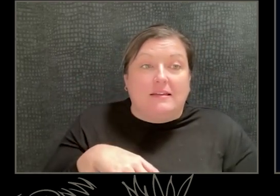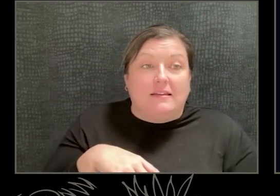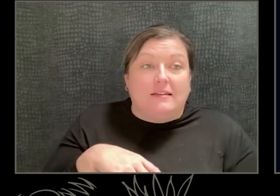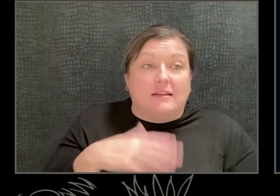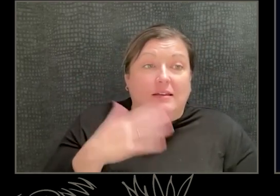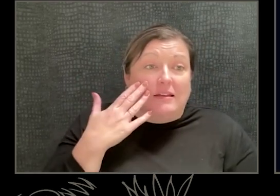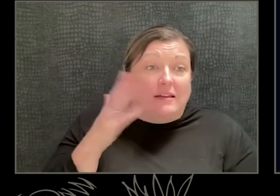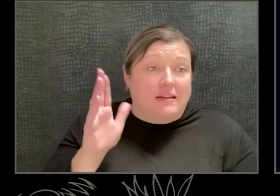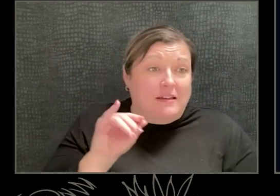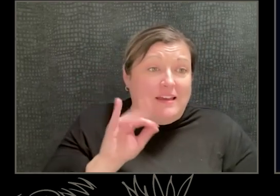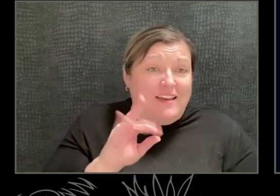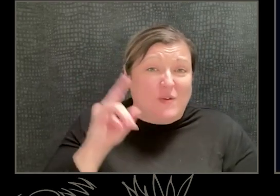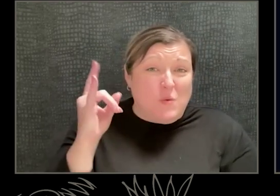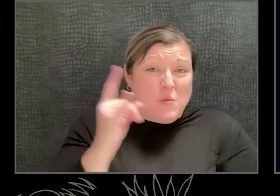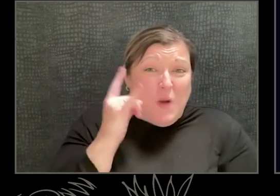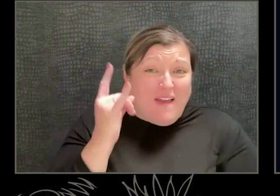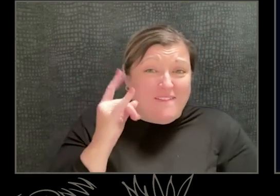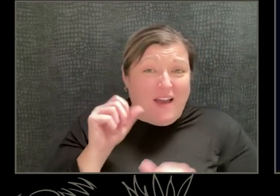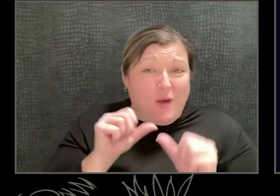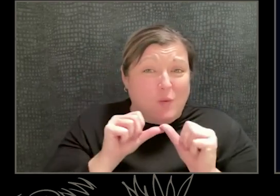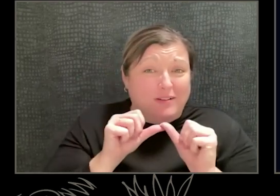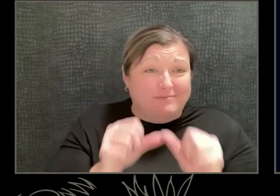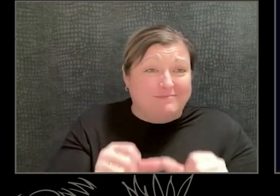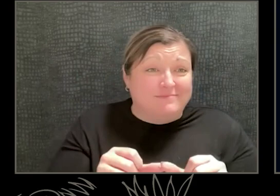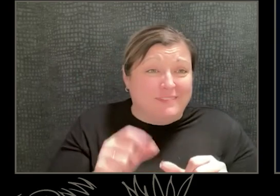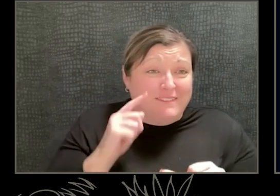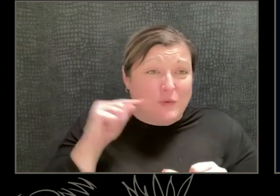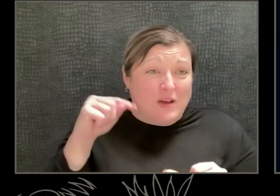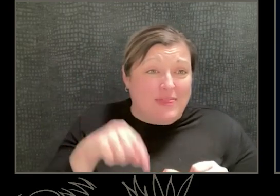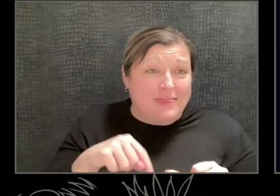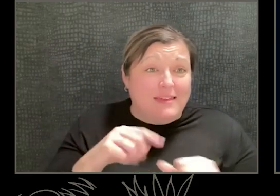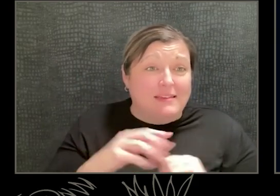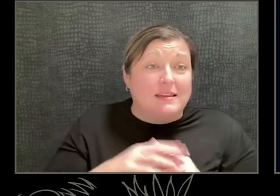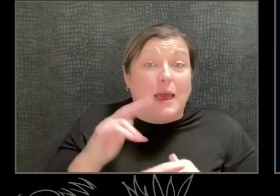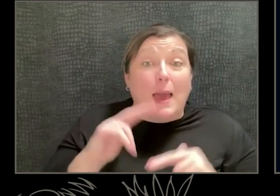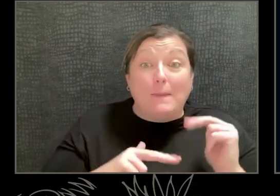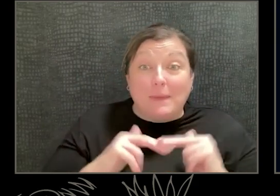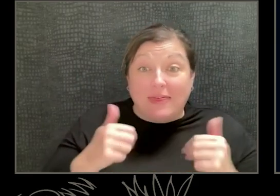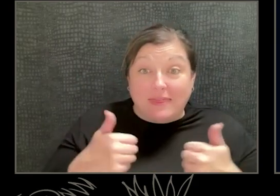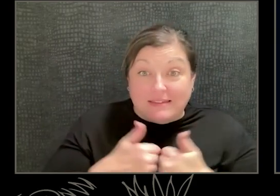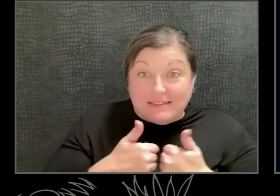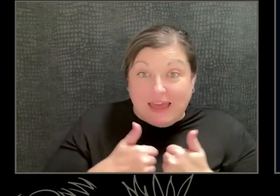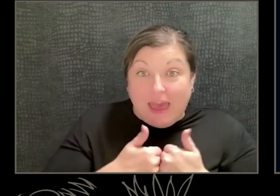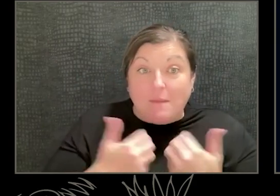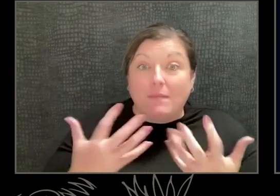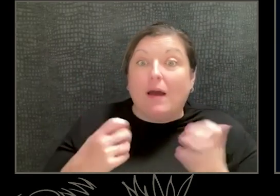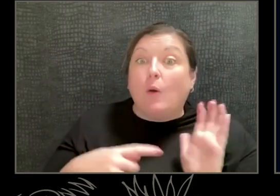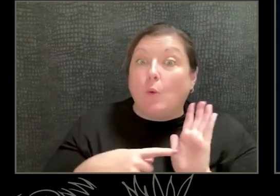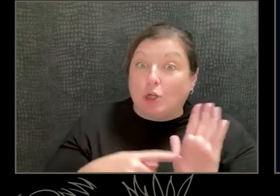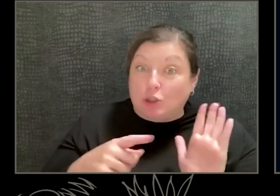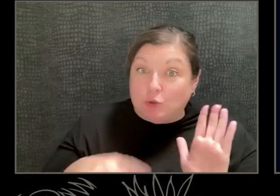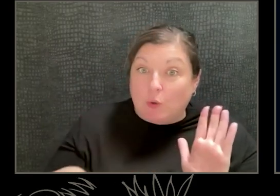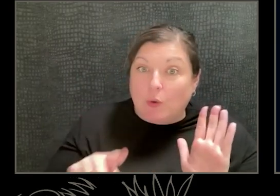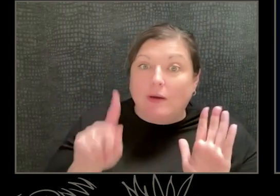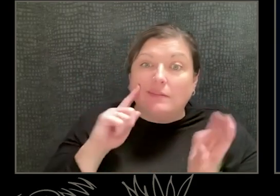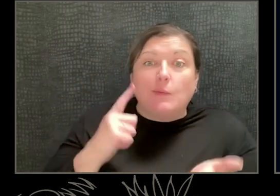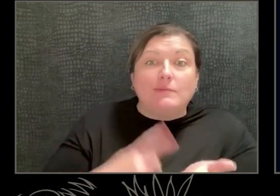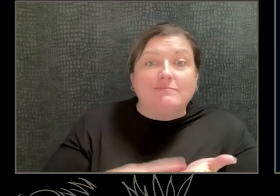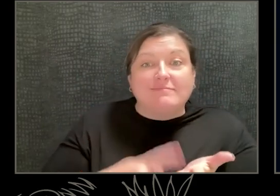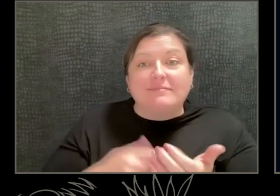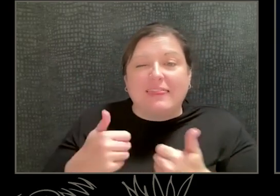don't know if the Wi-Fi is going to be good enough for this, but I built this game and I wanted to just show you guys and then I'll talk about the